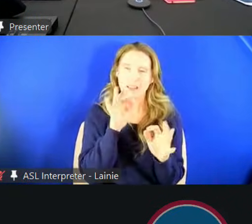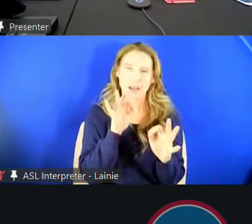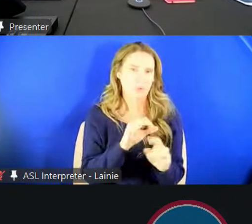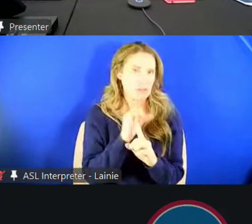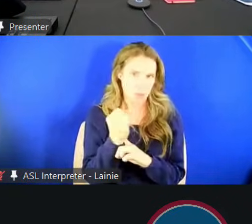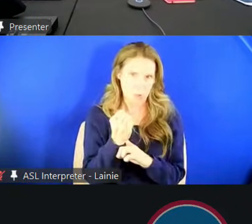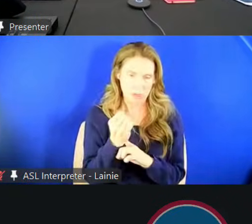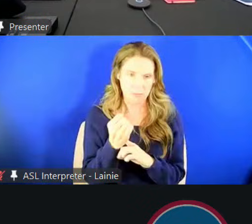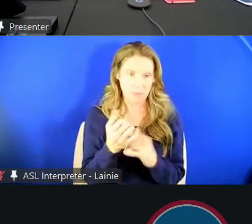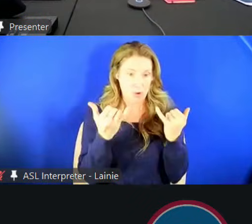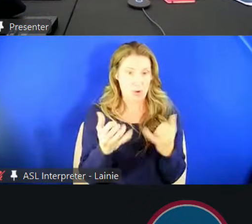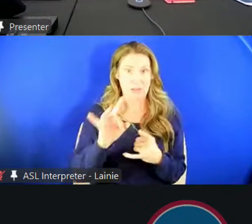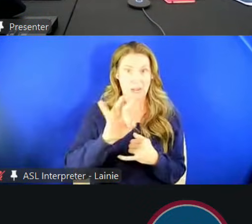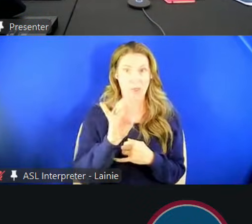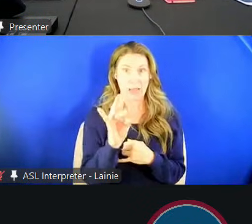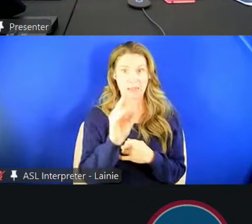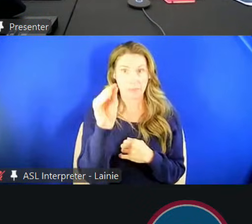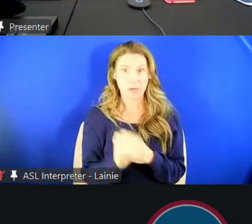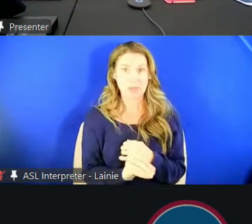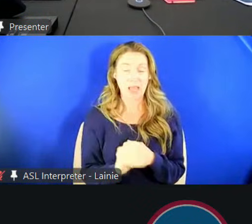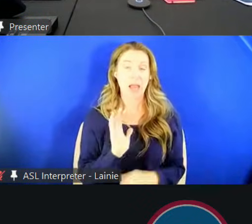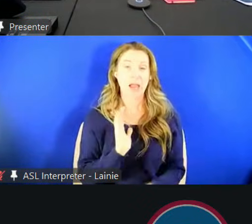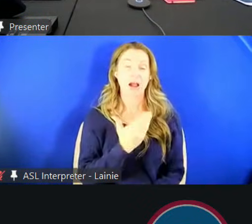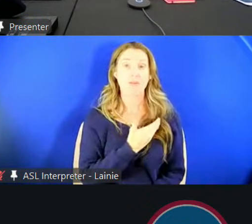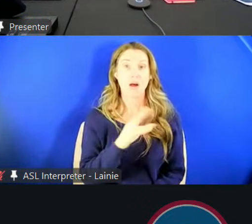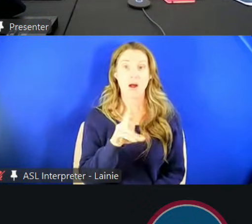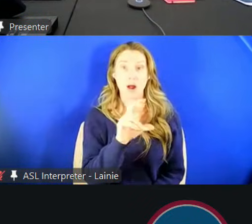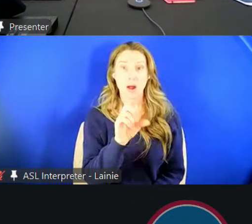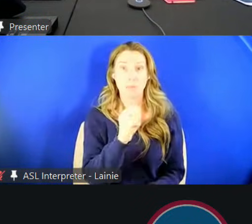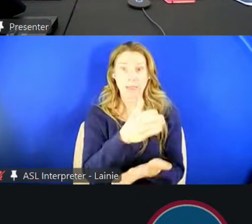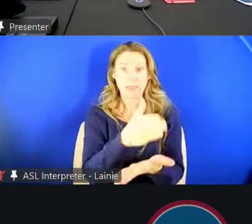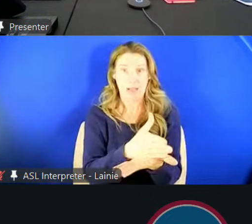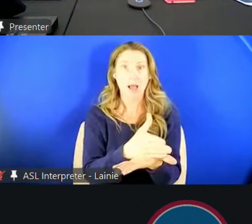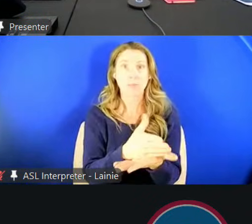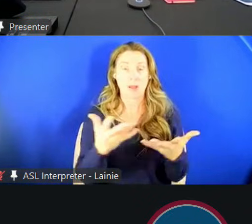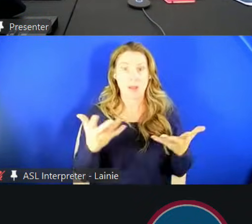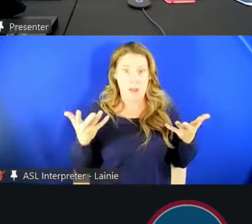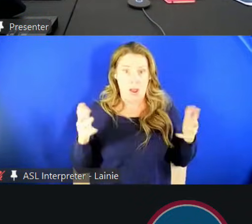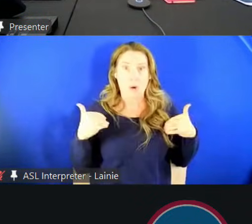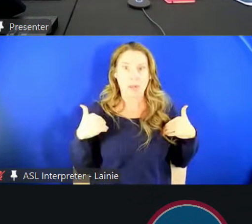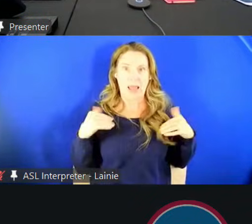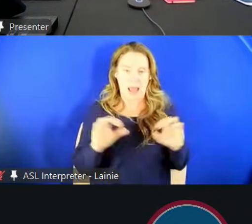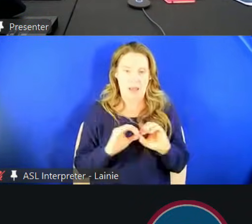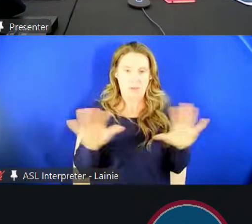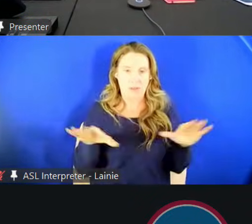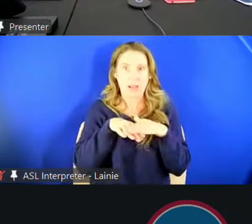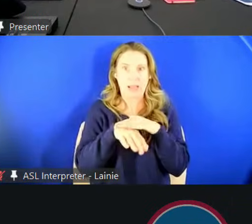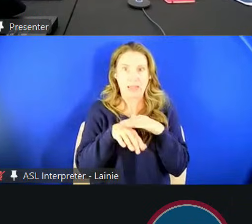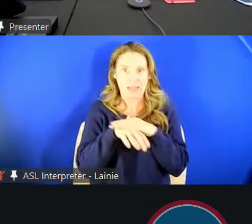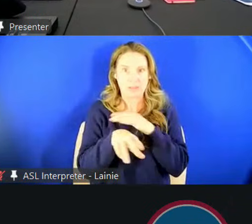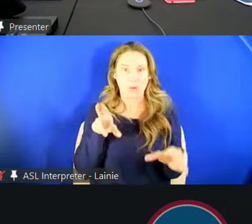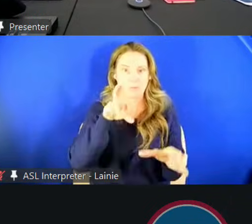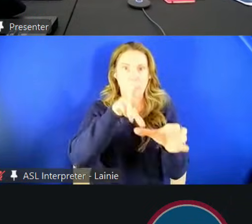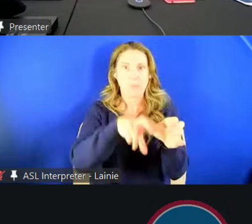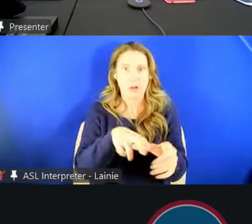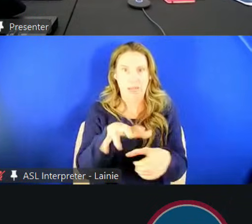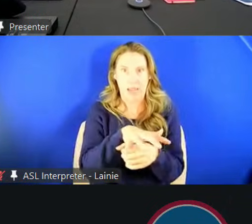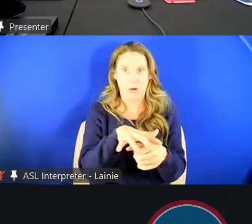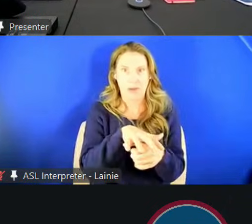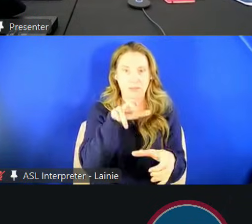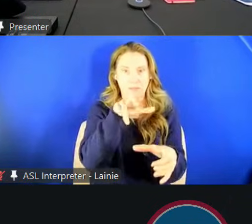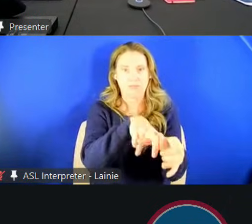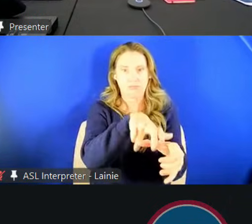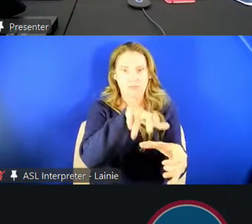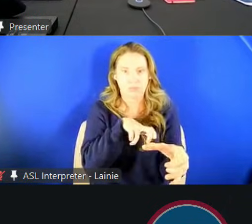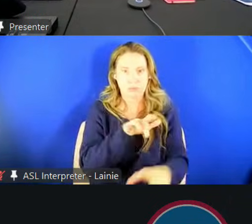Currently, 87% of our bus stops already have clear accessible boarding areas. So, we're most